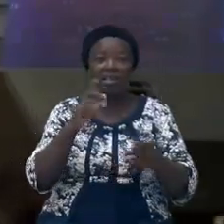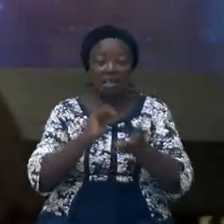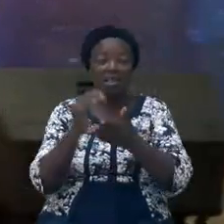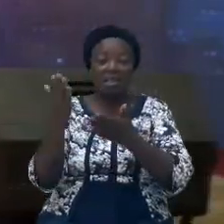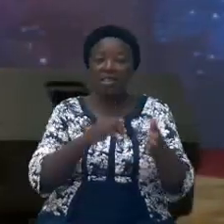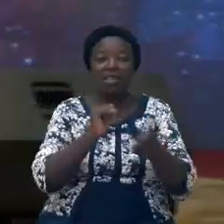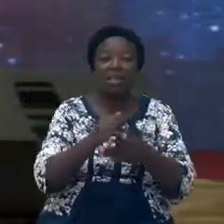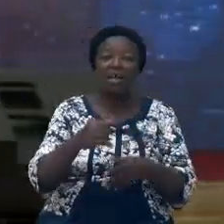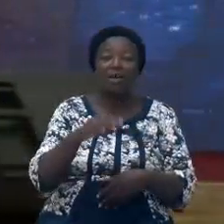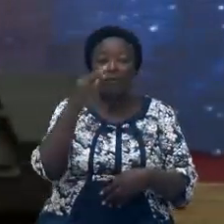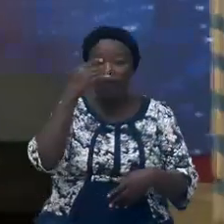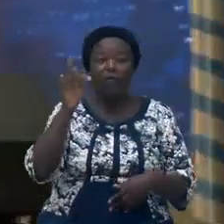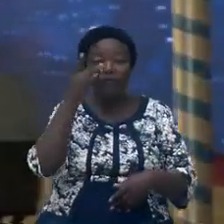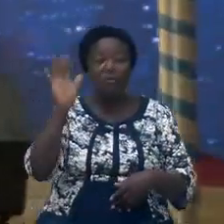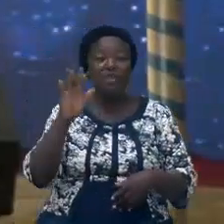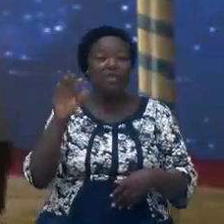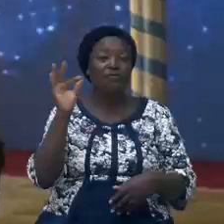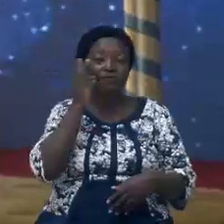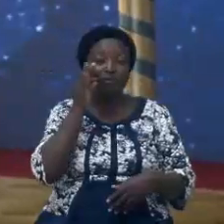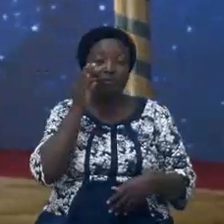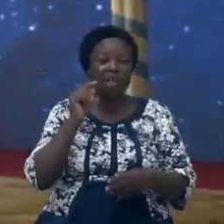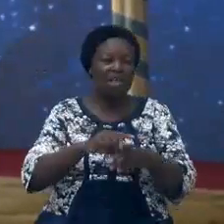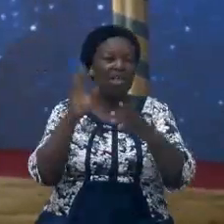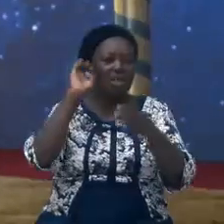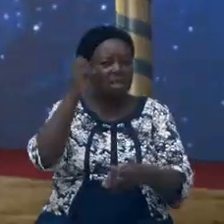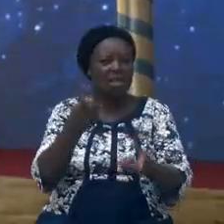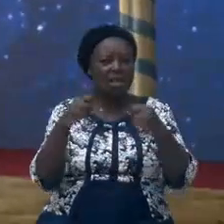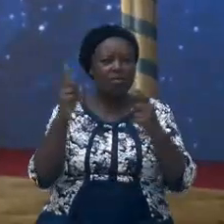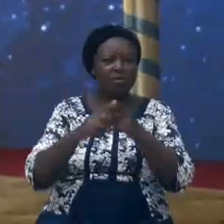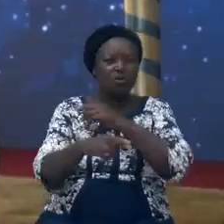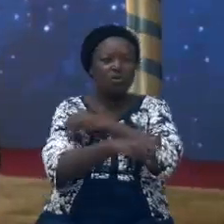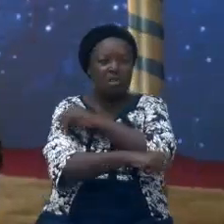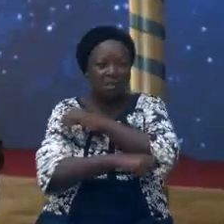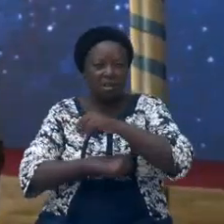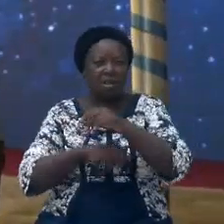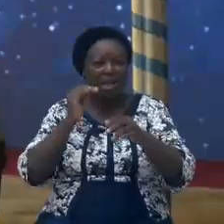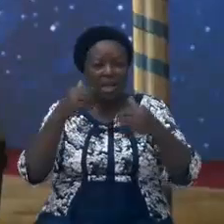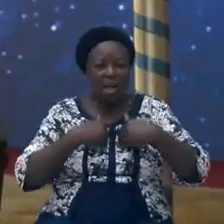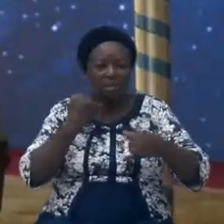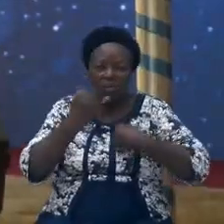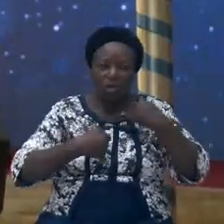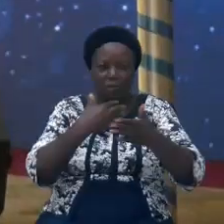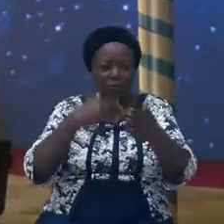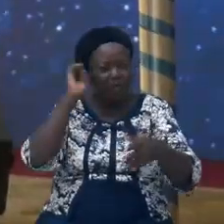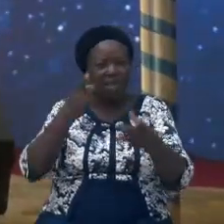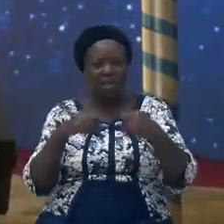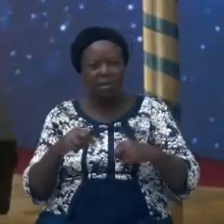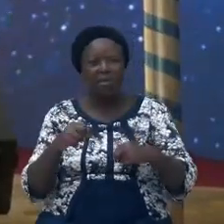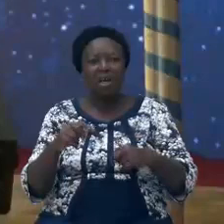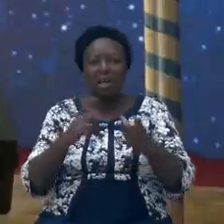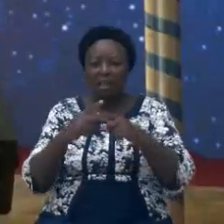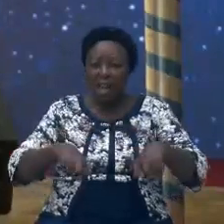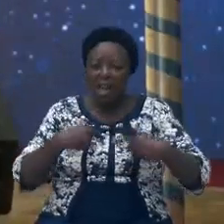should take the forbidden fruit he came to steal their joy before he gave